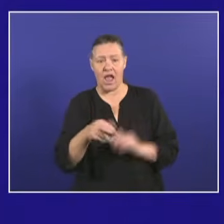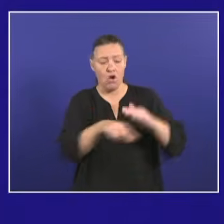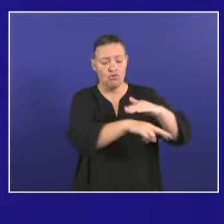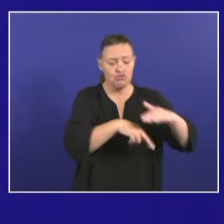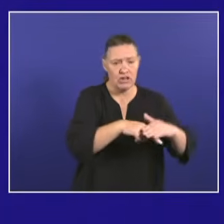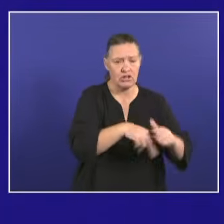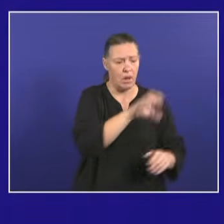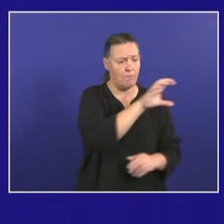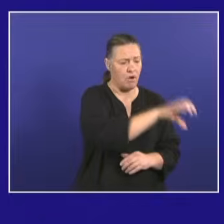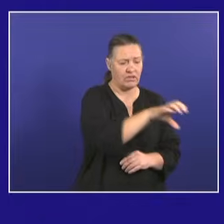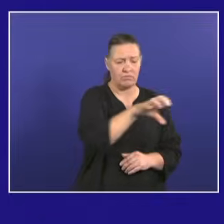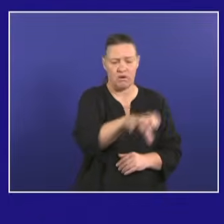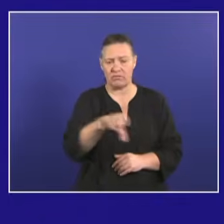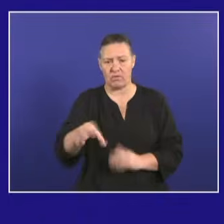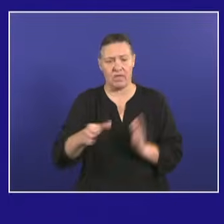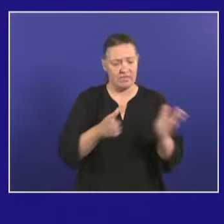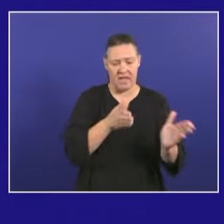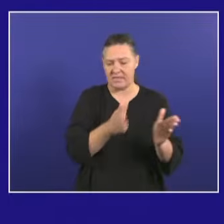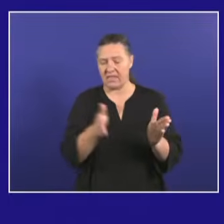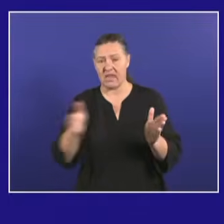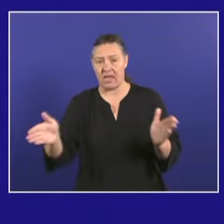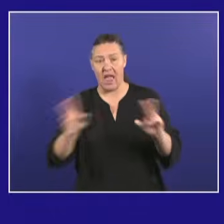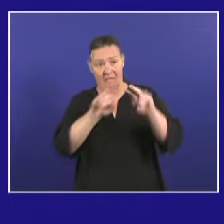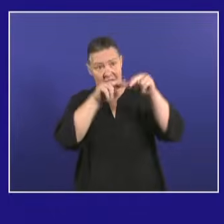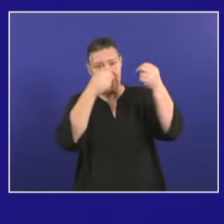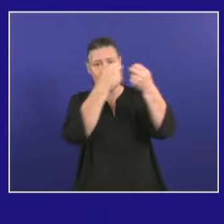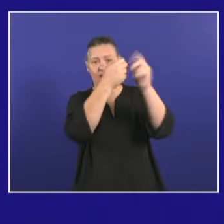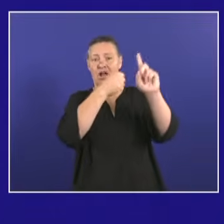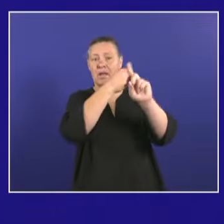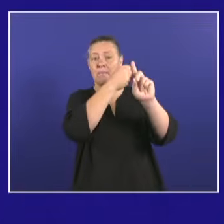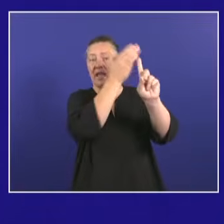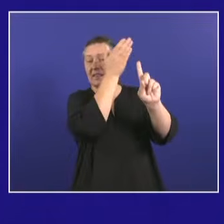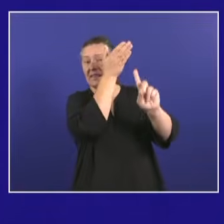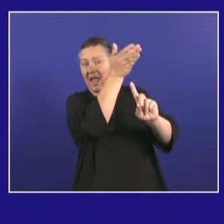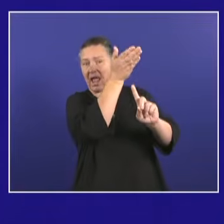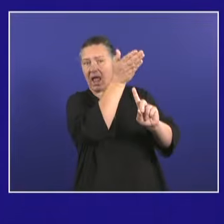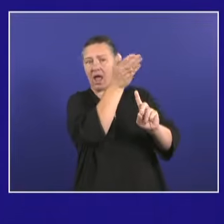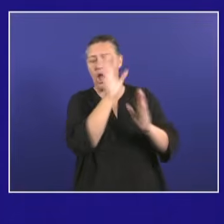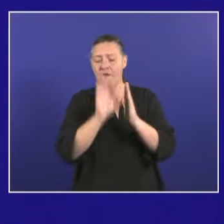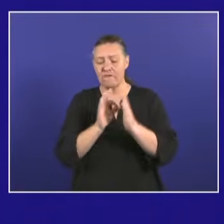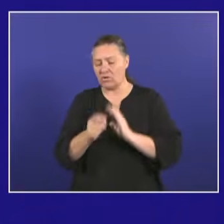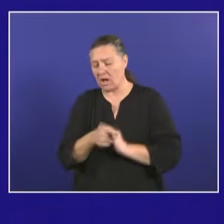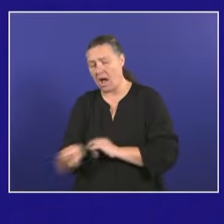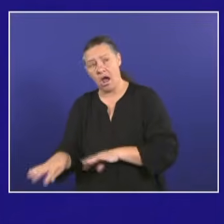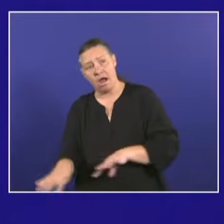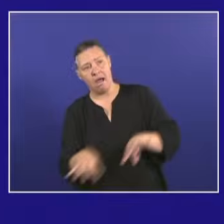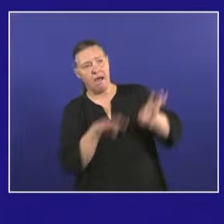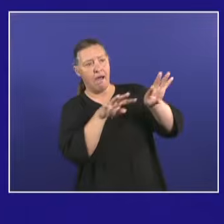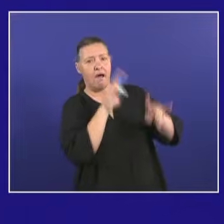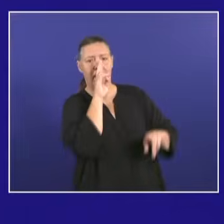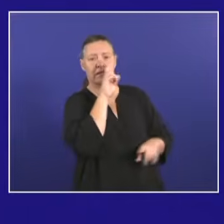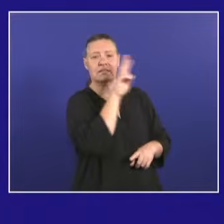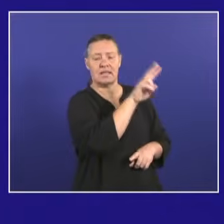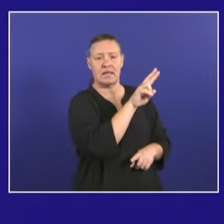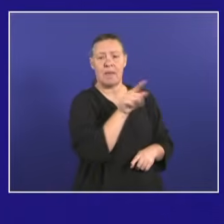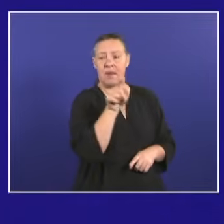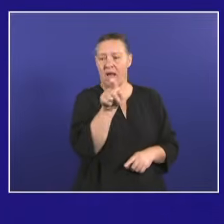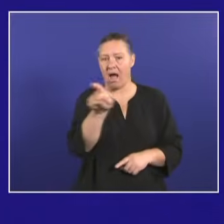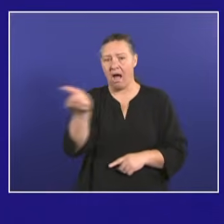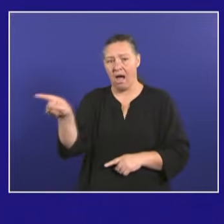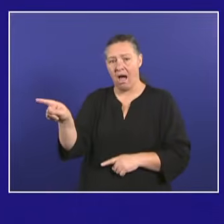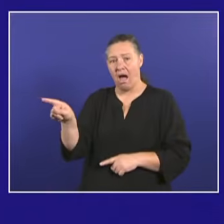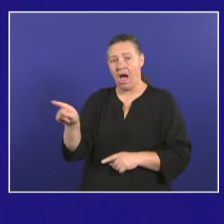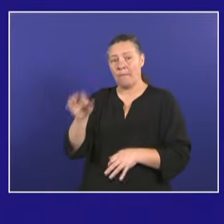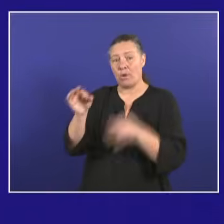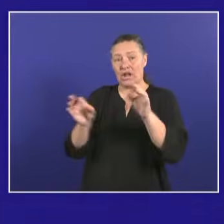and provinces, and we're building a national campaign that voters can see, and more importantly, our opponents can feel scared